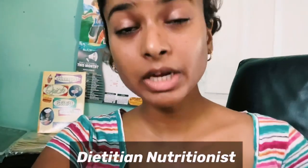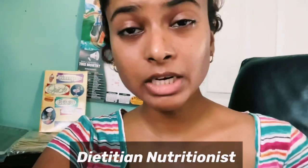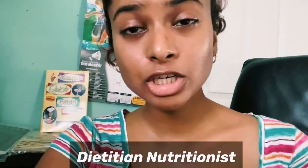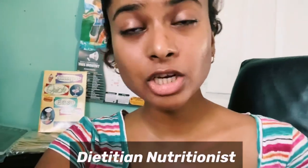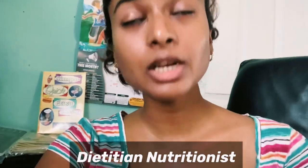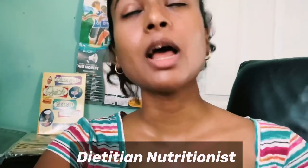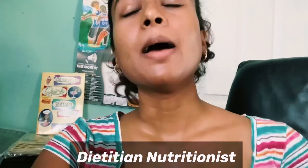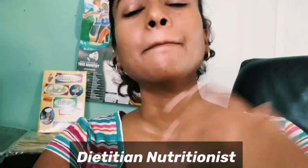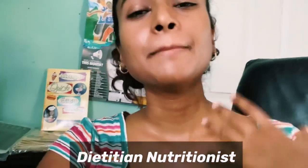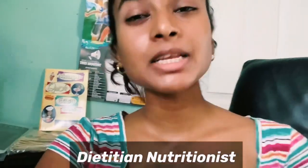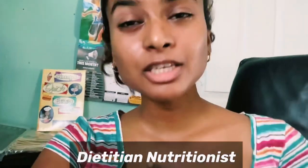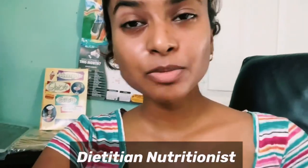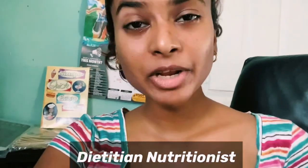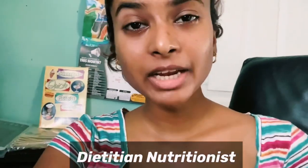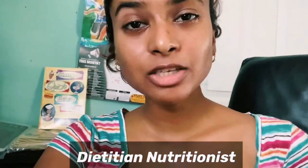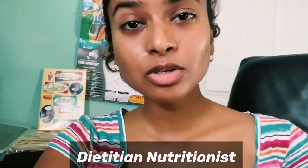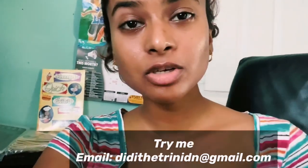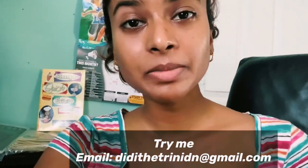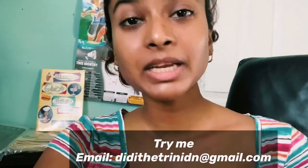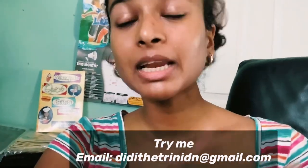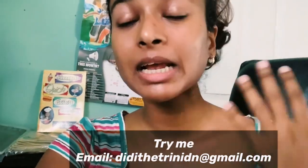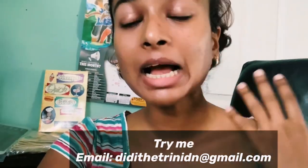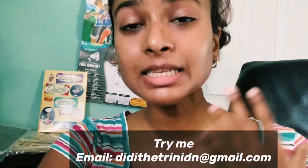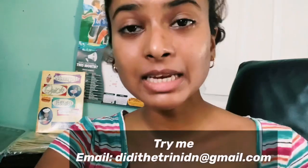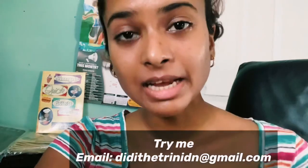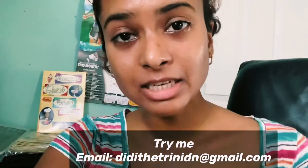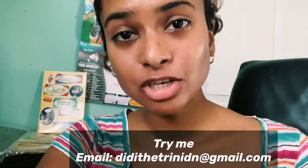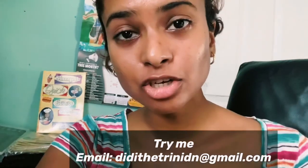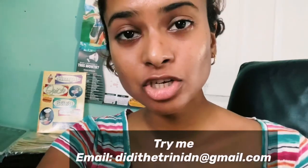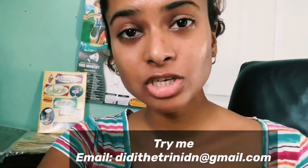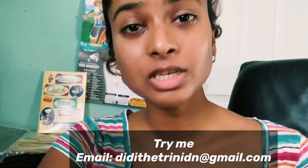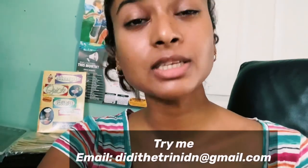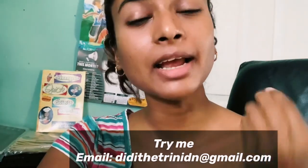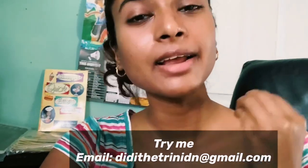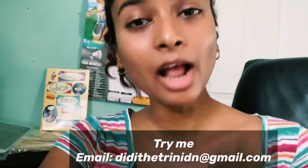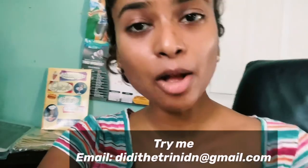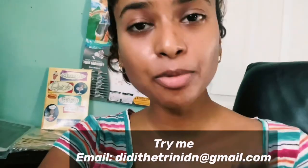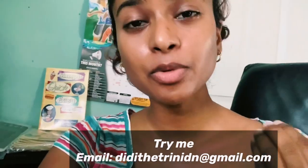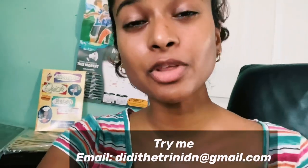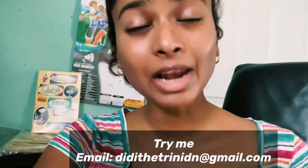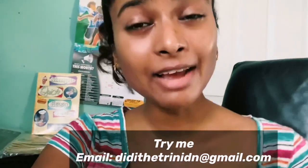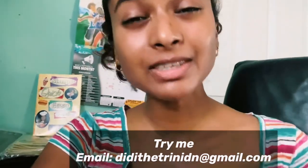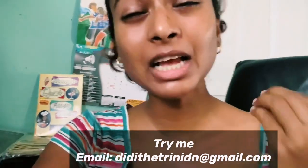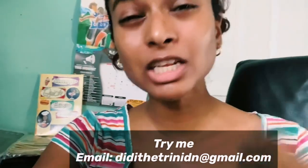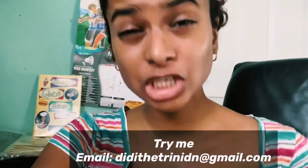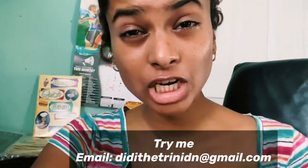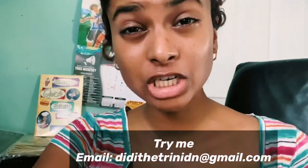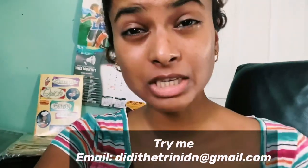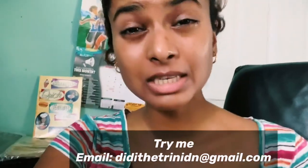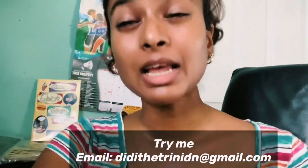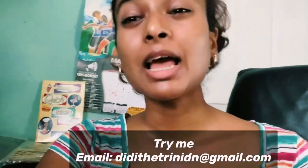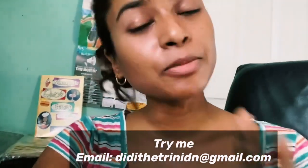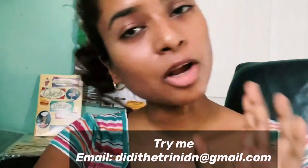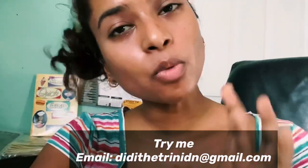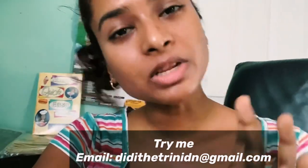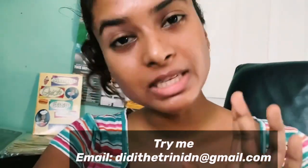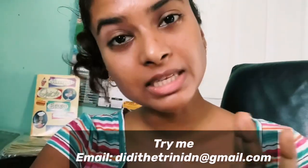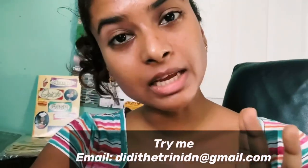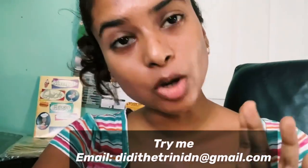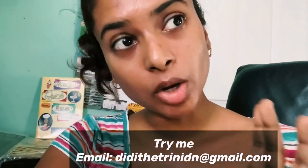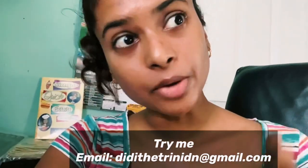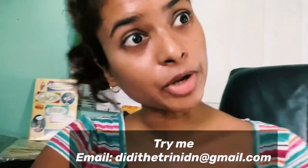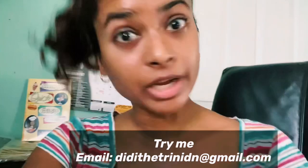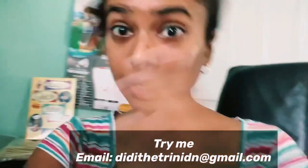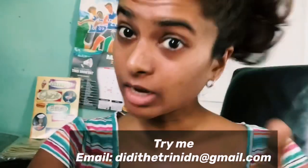your condition, message me on any social media link. As a dietitian nutritionist, I can help you with your lifestyle changes. I'm not one to